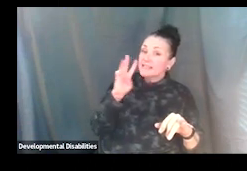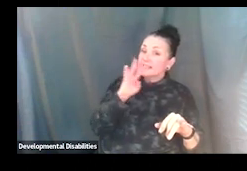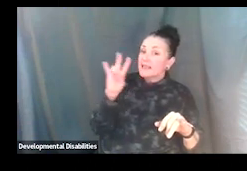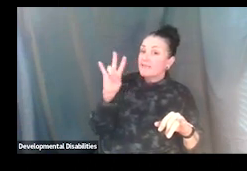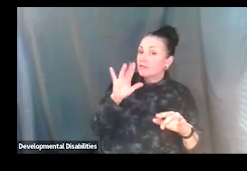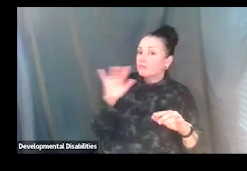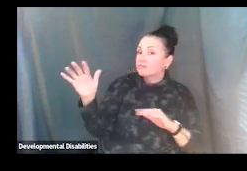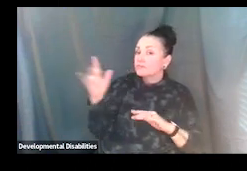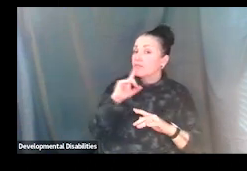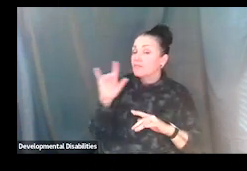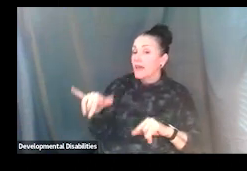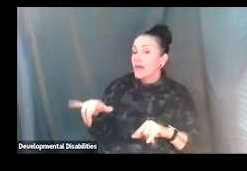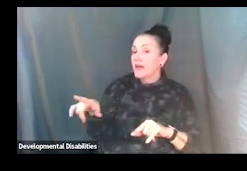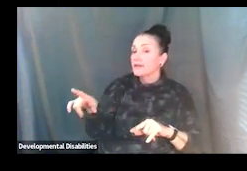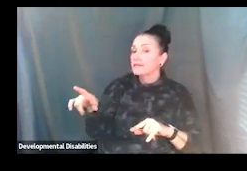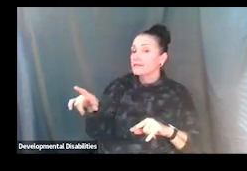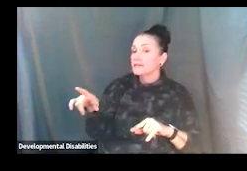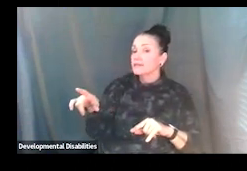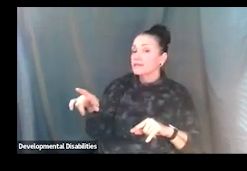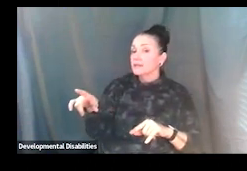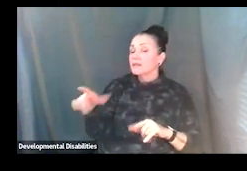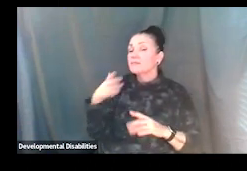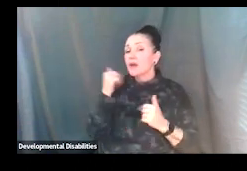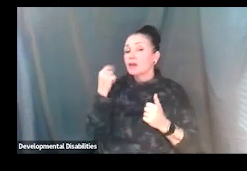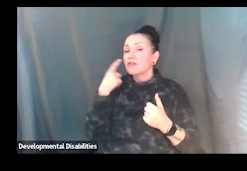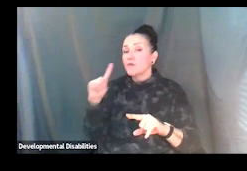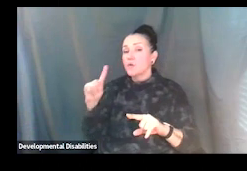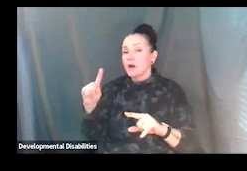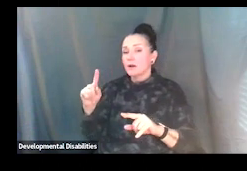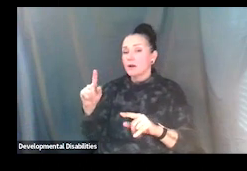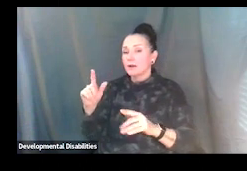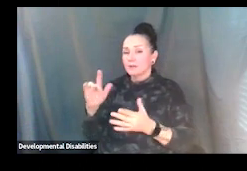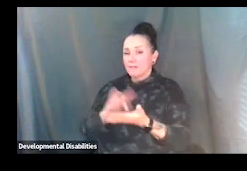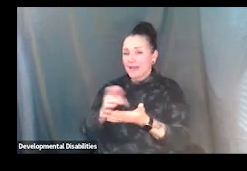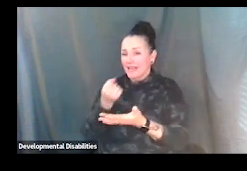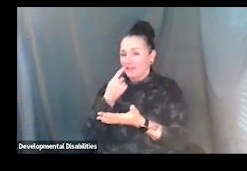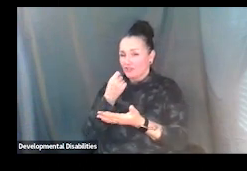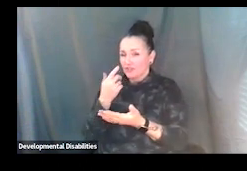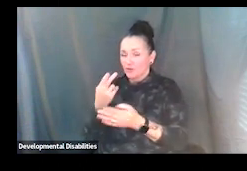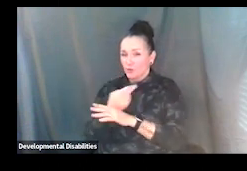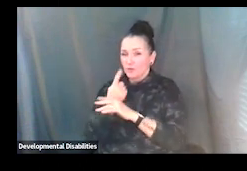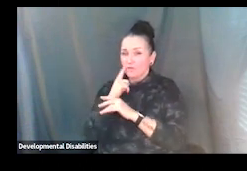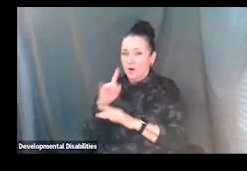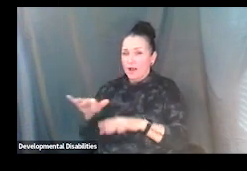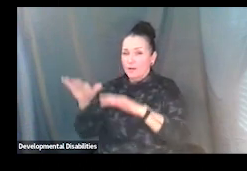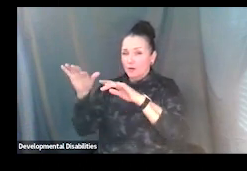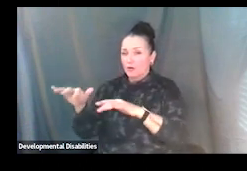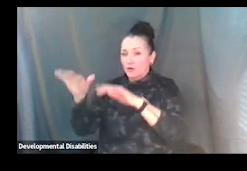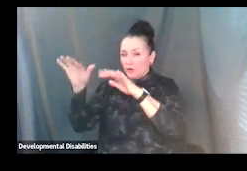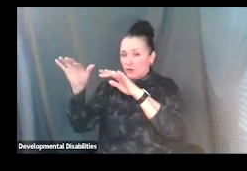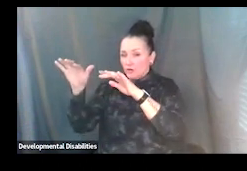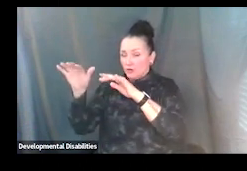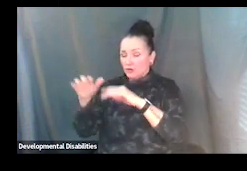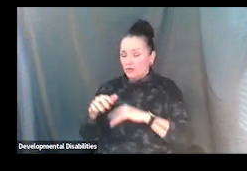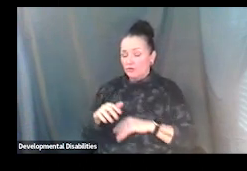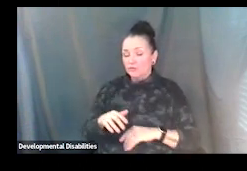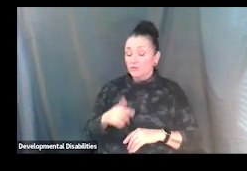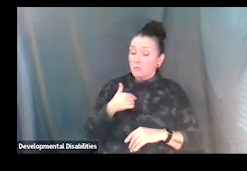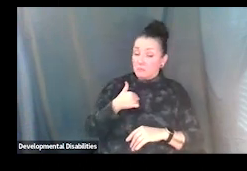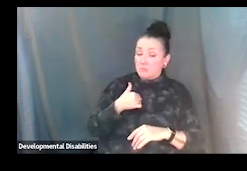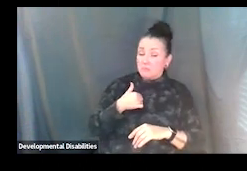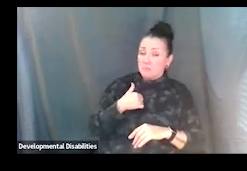their children have tried a stimulant, but it was under the age of 6, let's say, I think it might be worthwhile reconsidering at some point in time if they didn't respond,